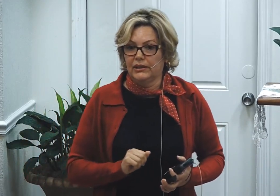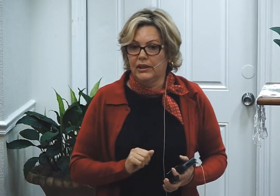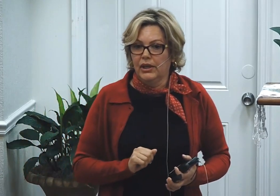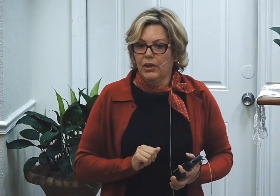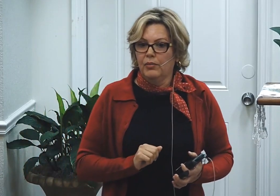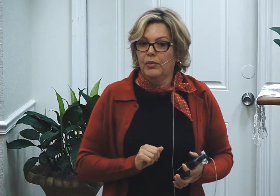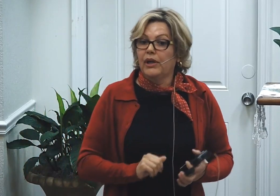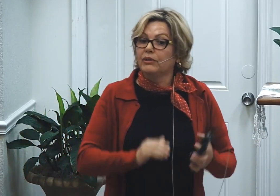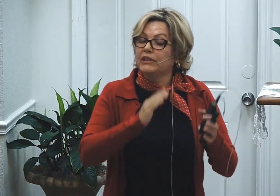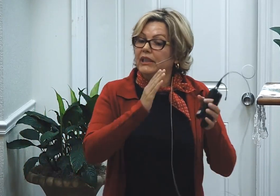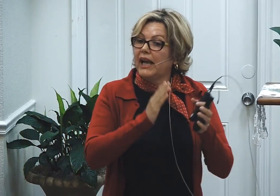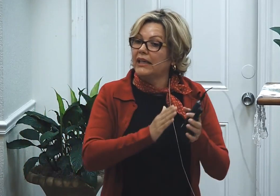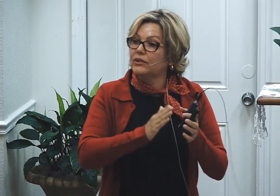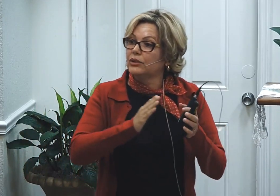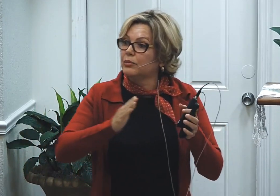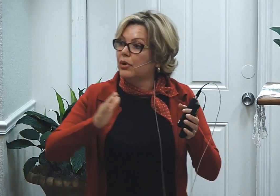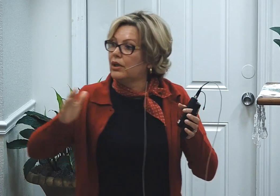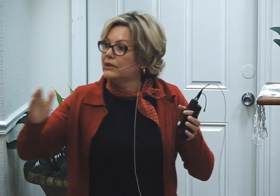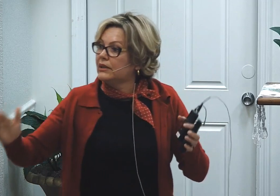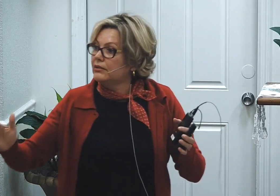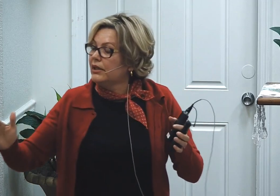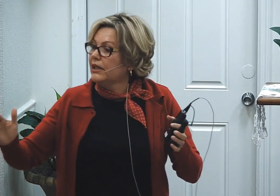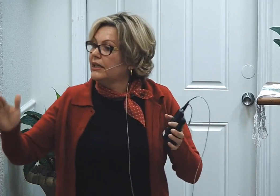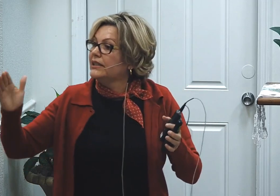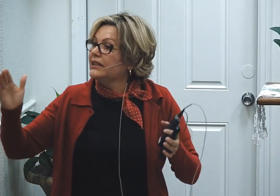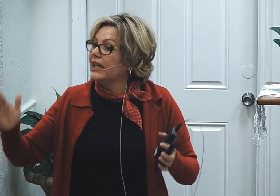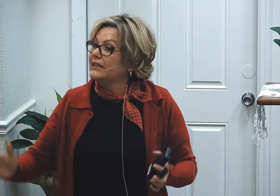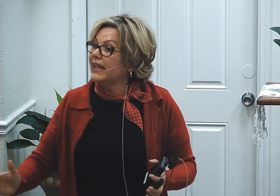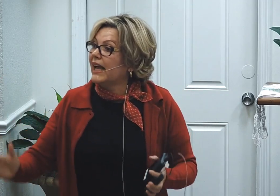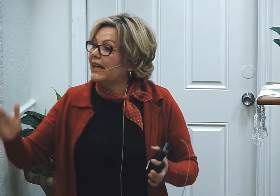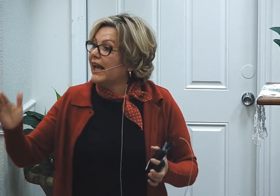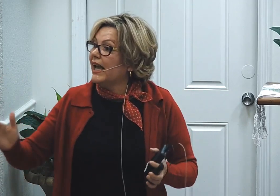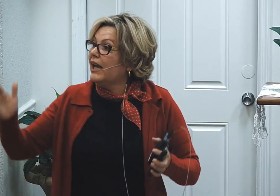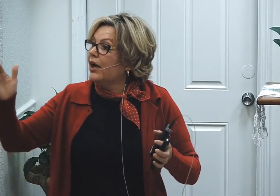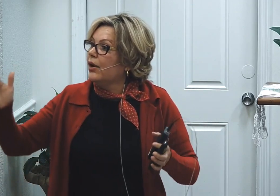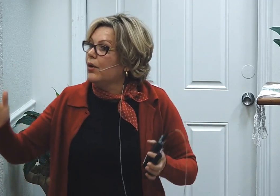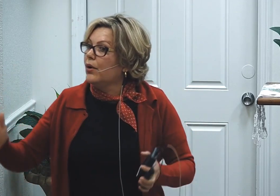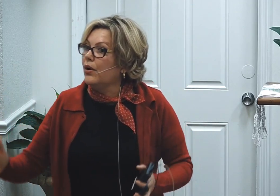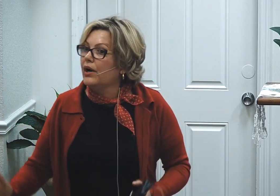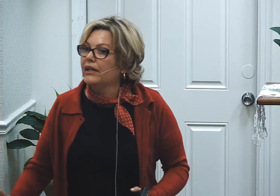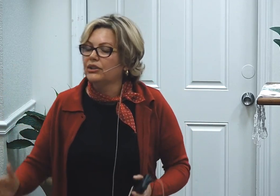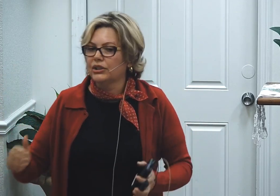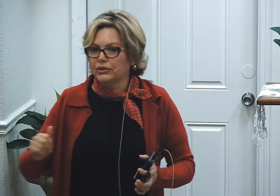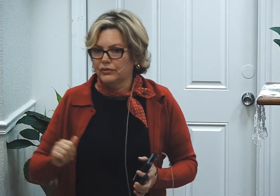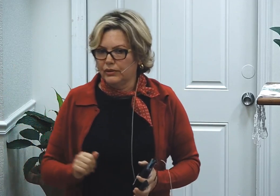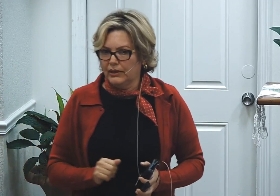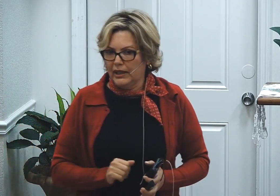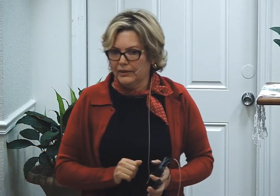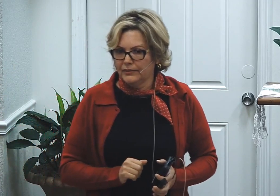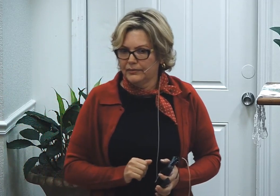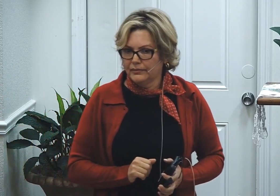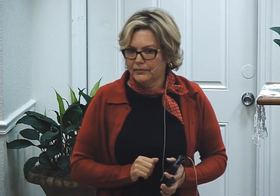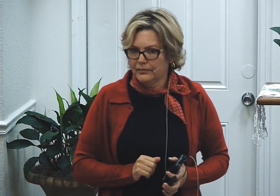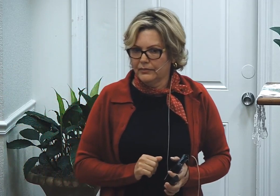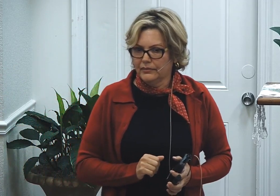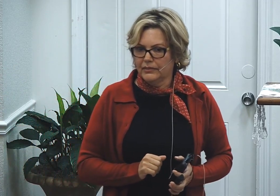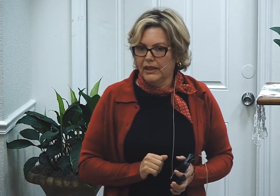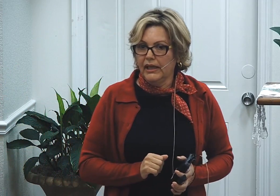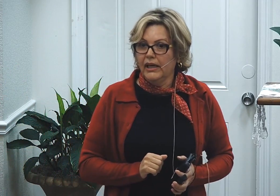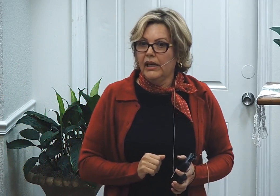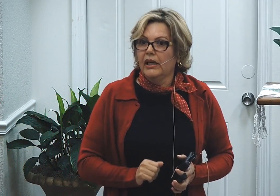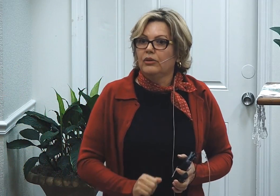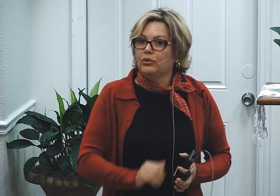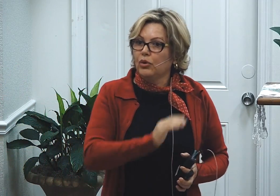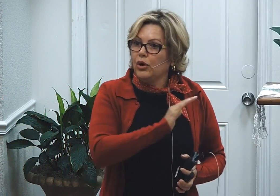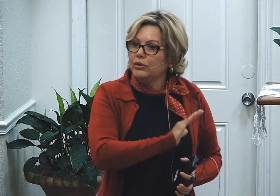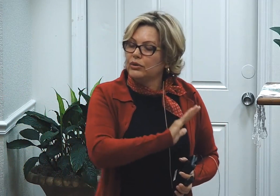That's why the signs are so important. Because the signs, they show us that is time for Jesus to